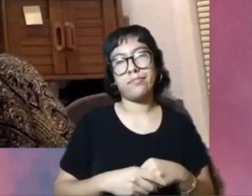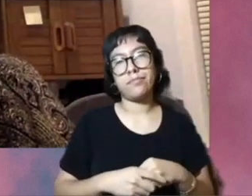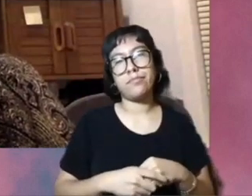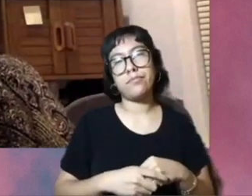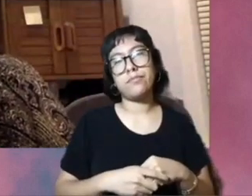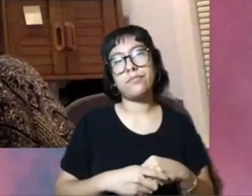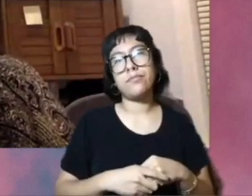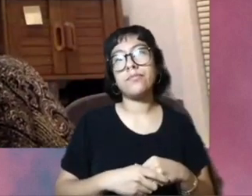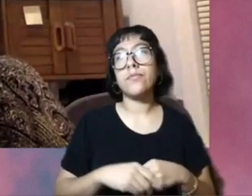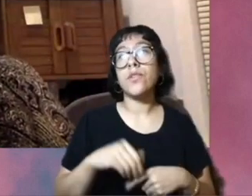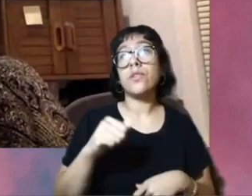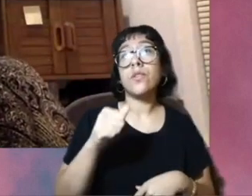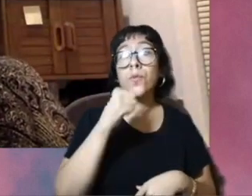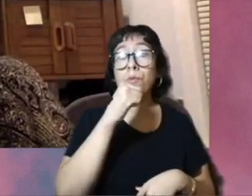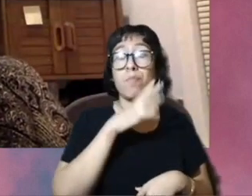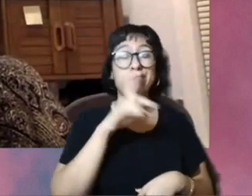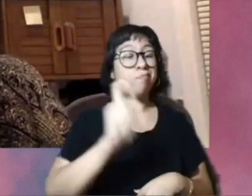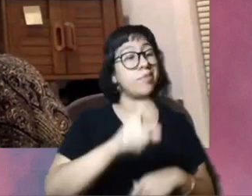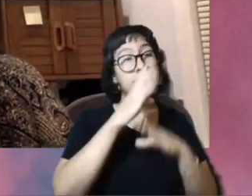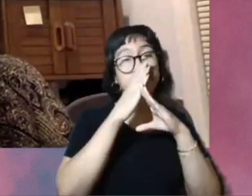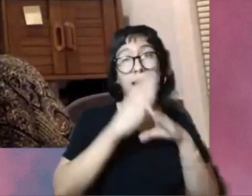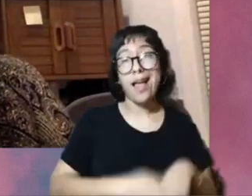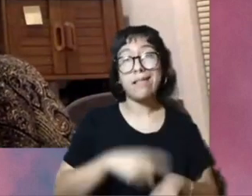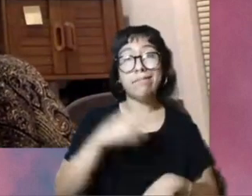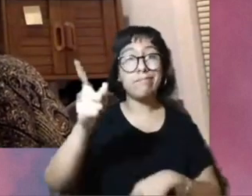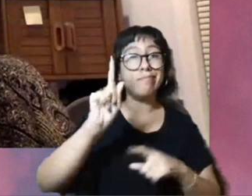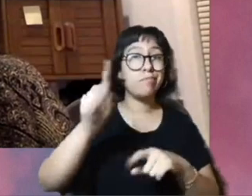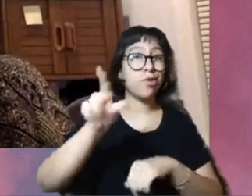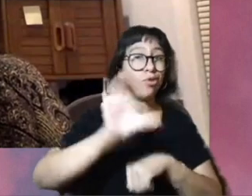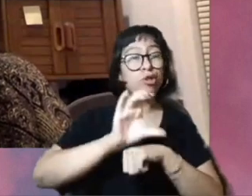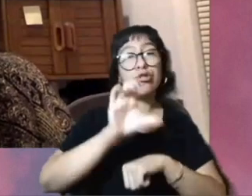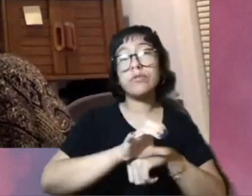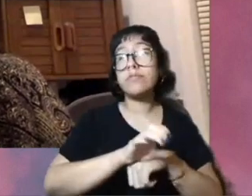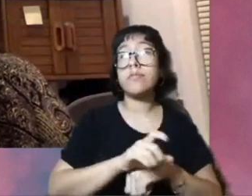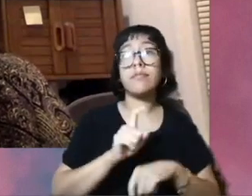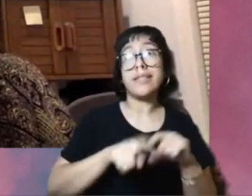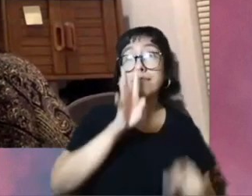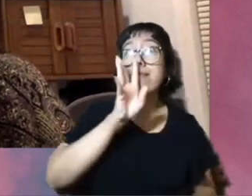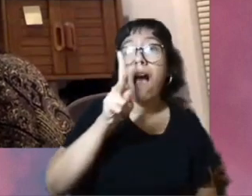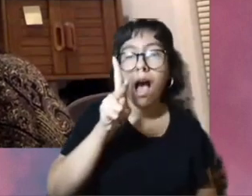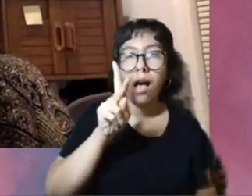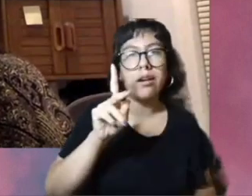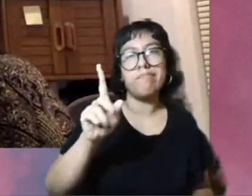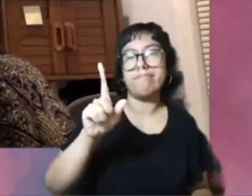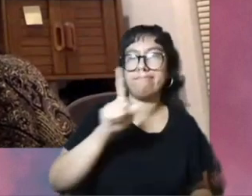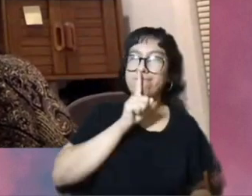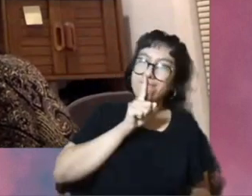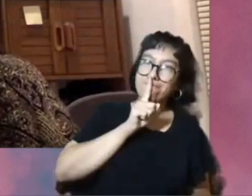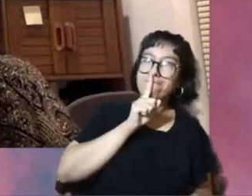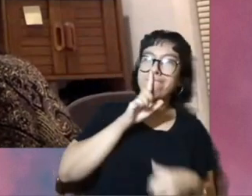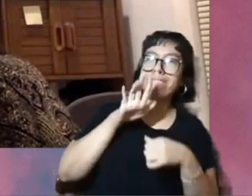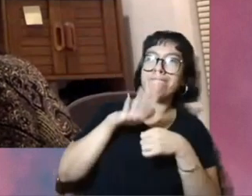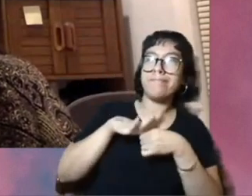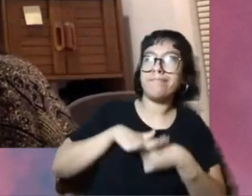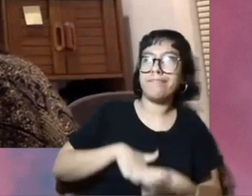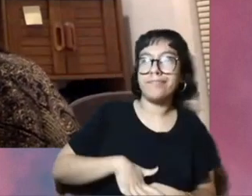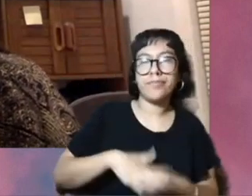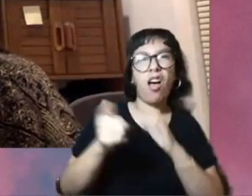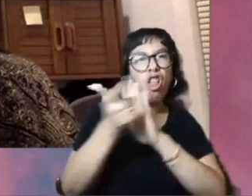Women should remain silent in the churches. They are not allowed to speak, but must be in submission as the law